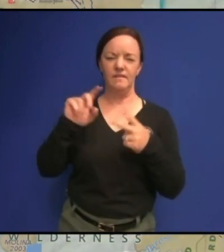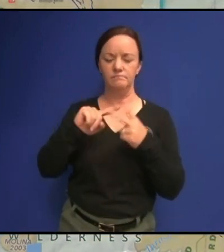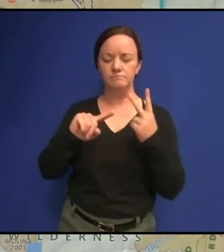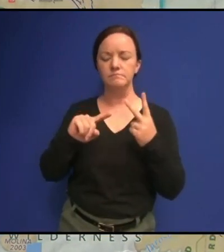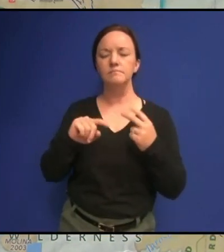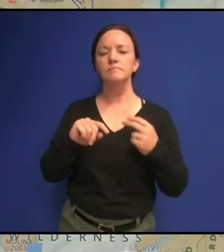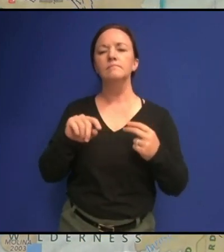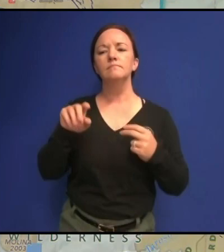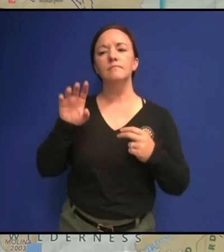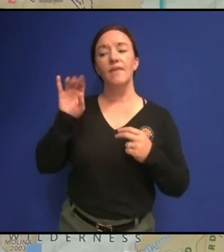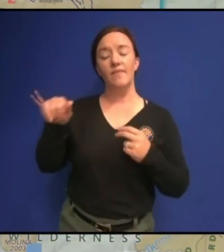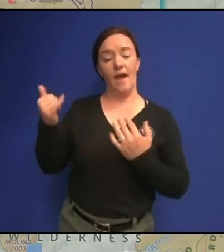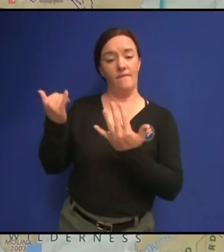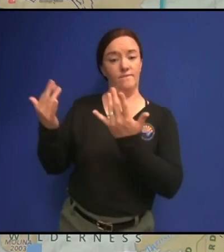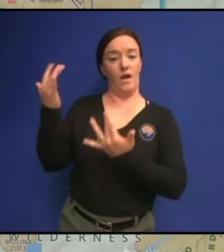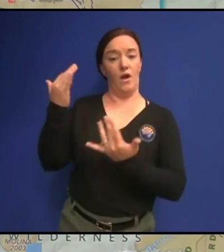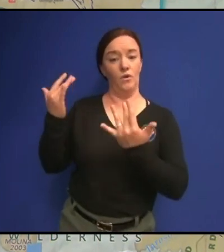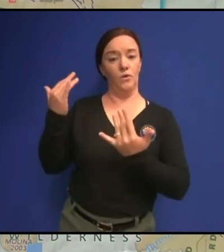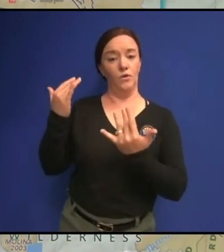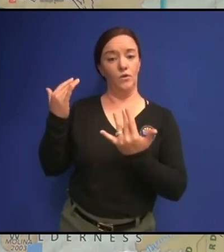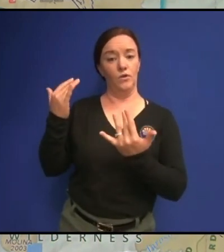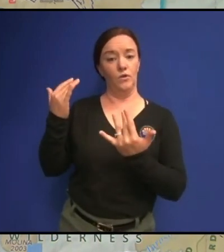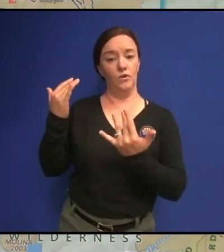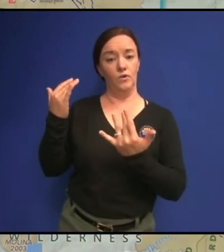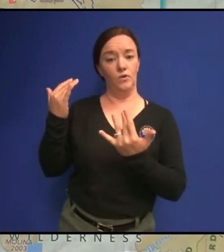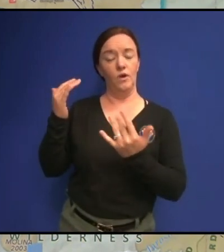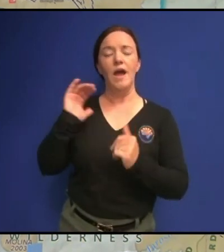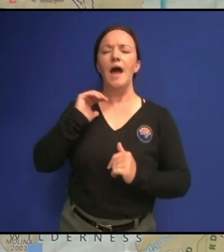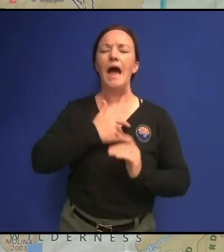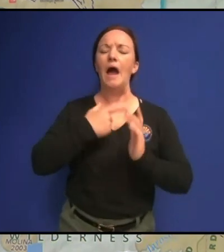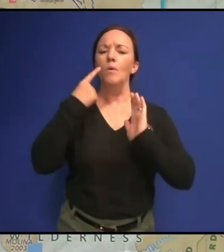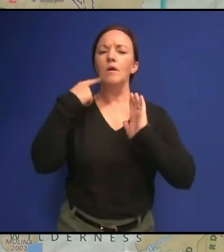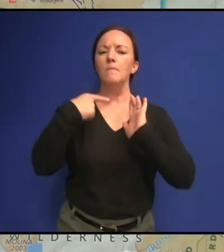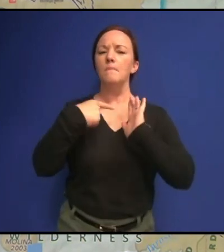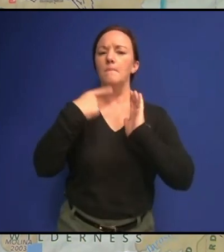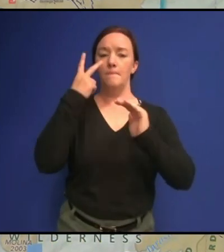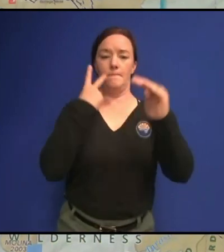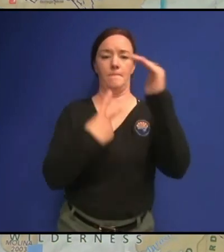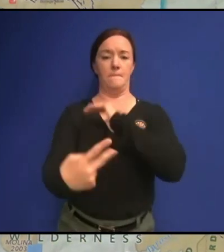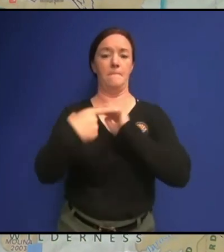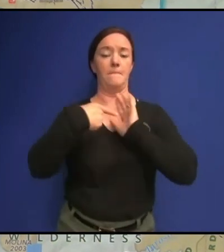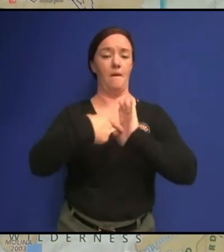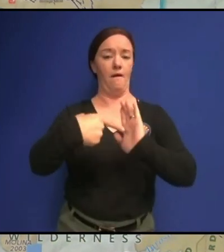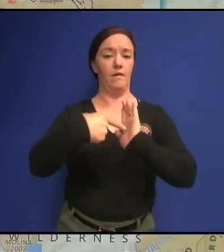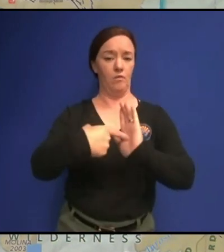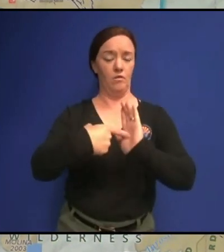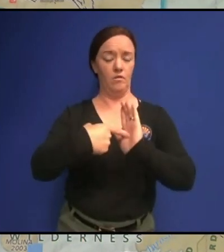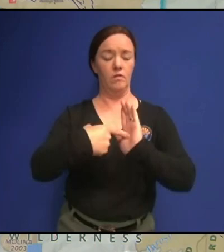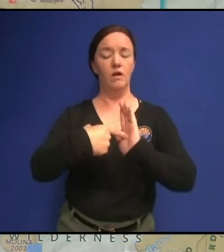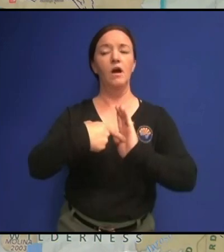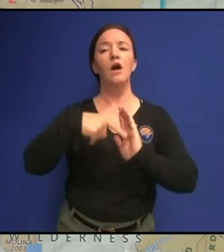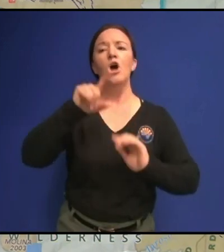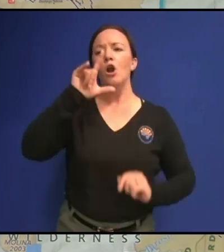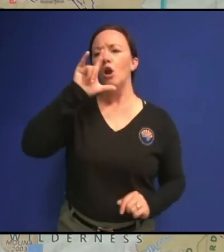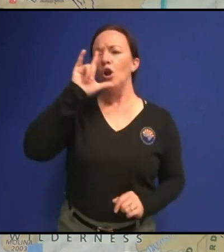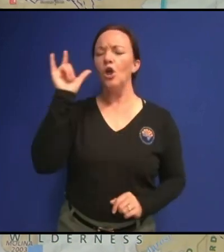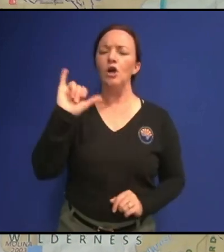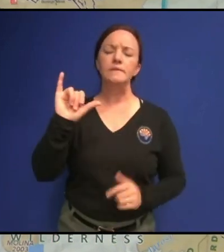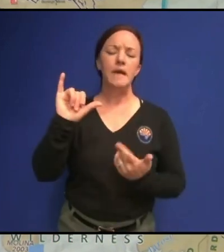fire, our modeling shows that while it is not, there's a low probability of it ever moving